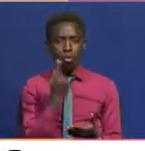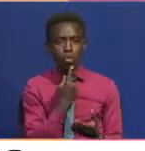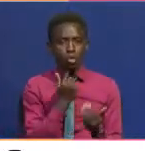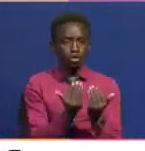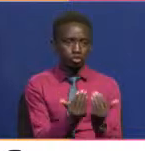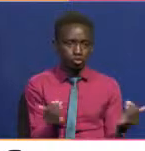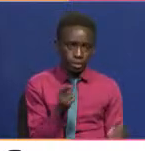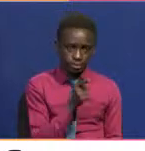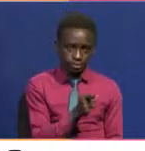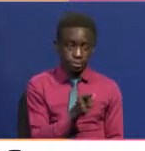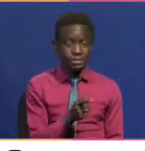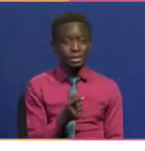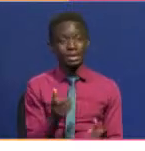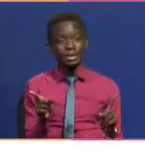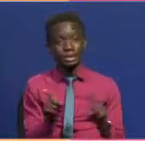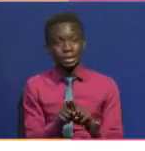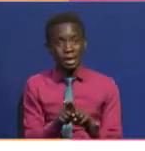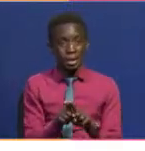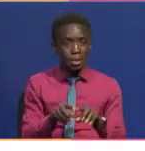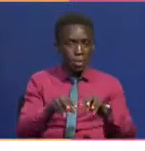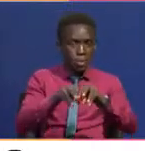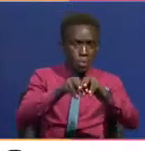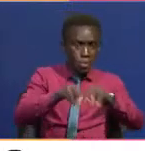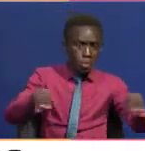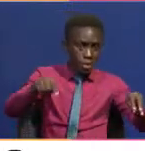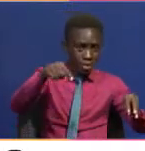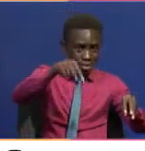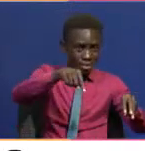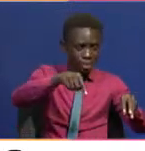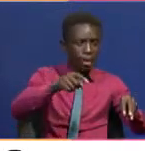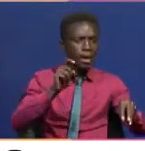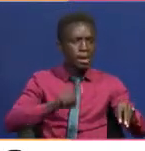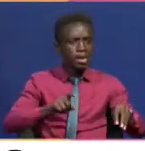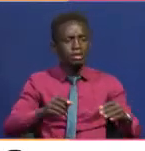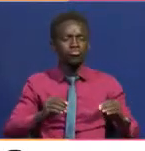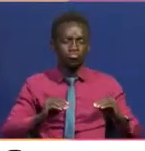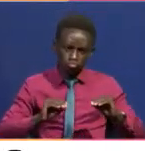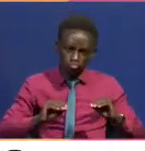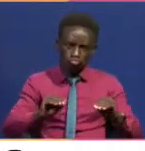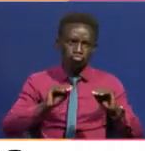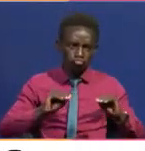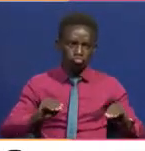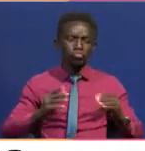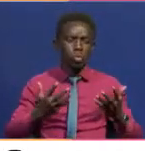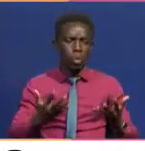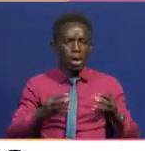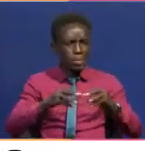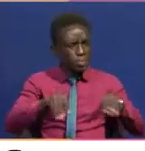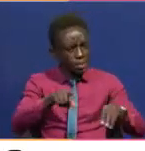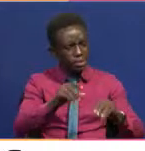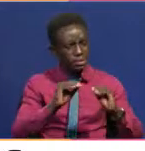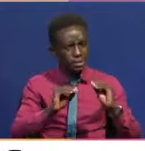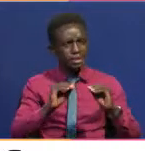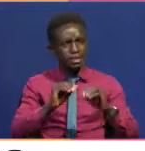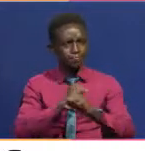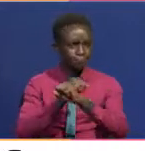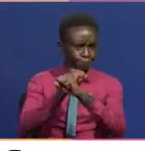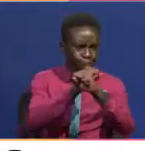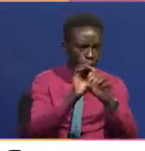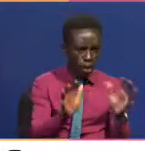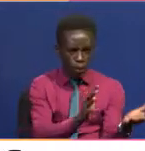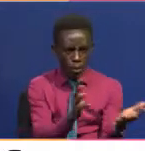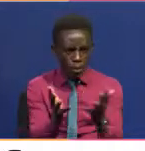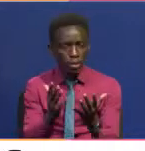children, and at the grassroots level, it's important for us to have safeguarding as well in sports, and make people aware of the